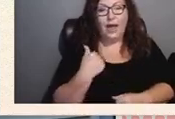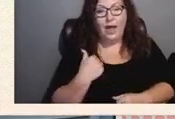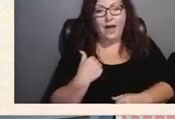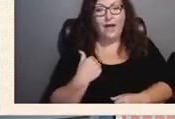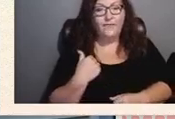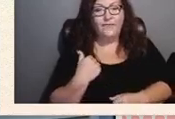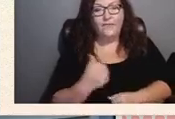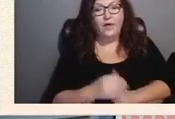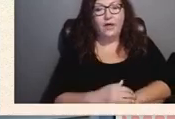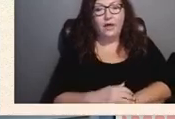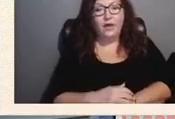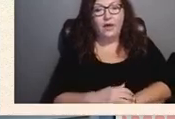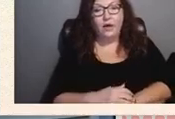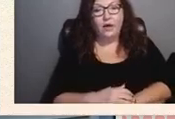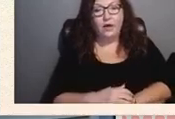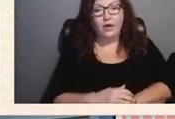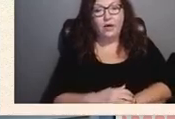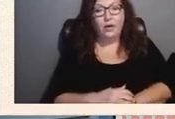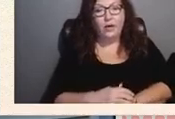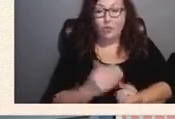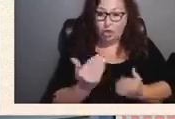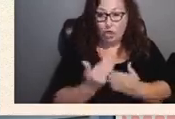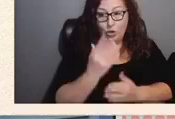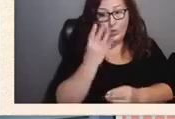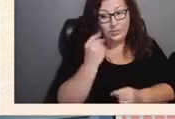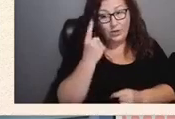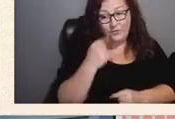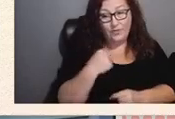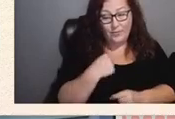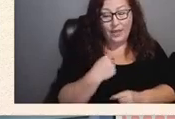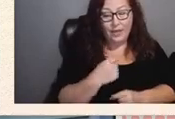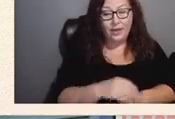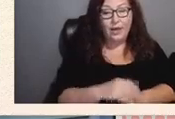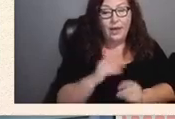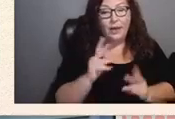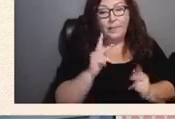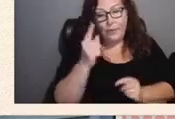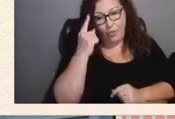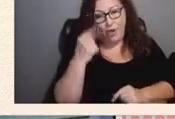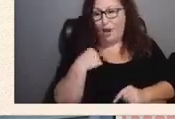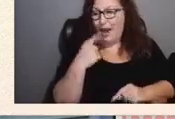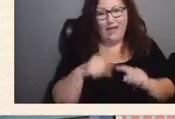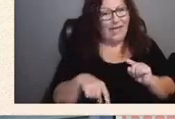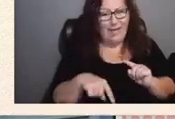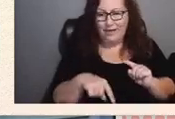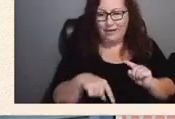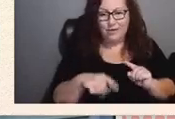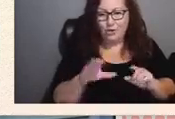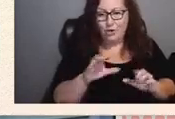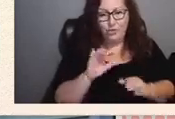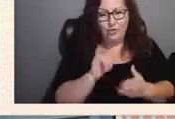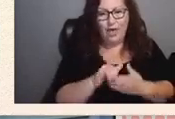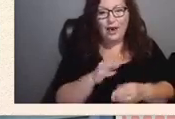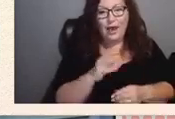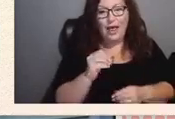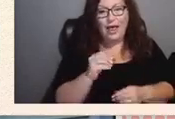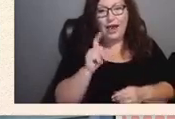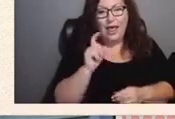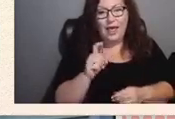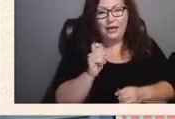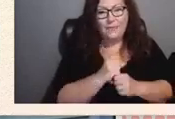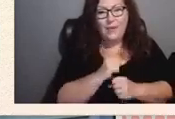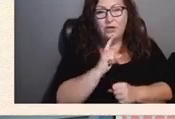it was a new experience for me. People thought I could not do it, and I had to make sure everything was lined up